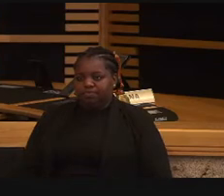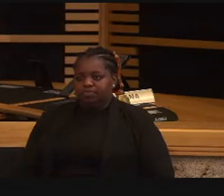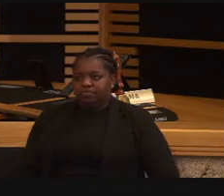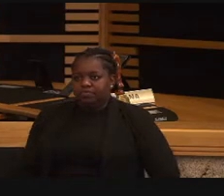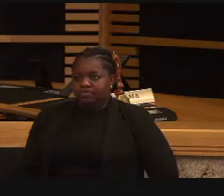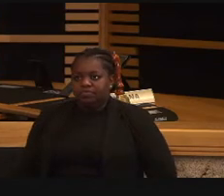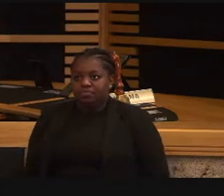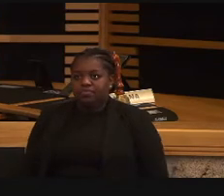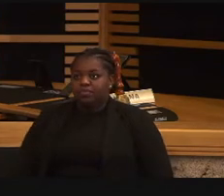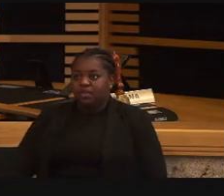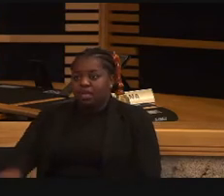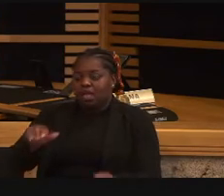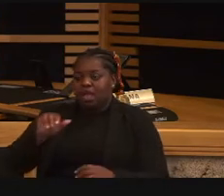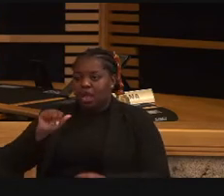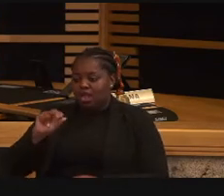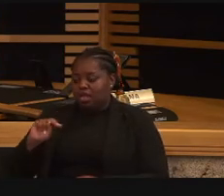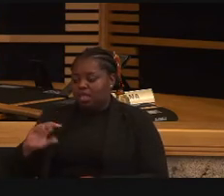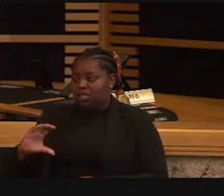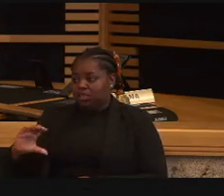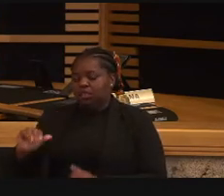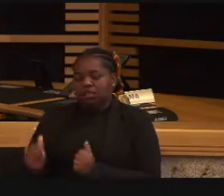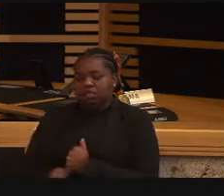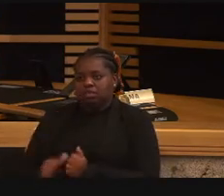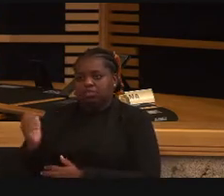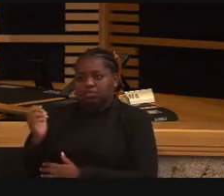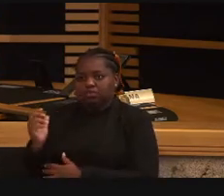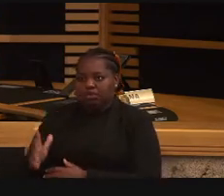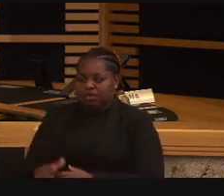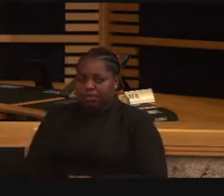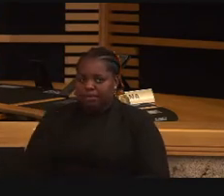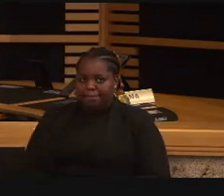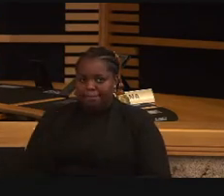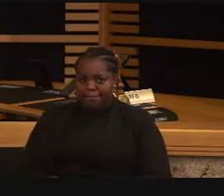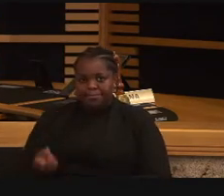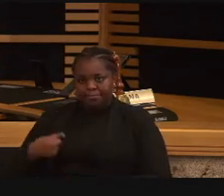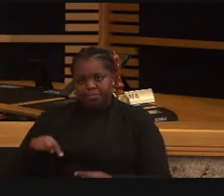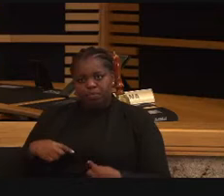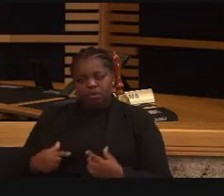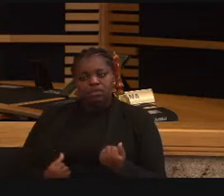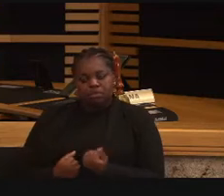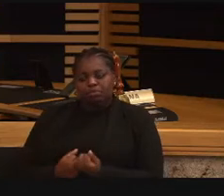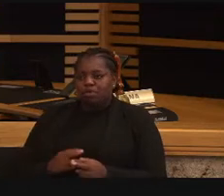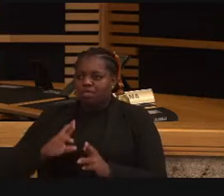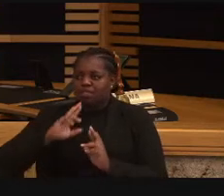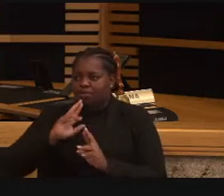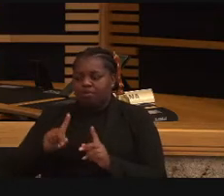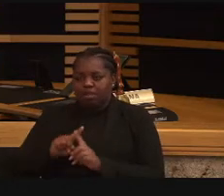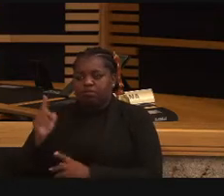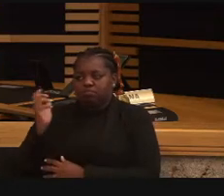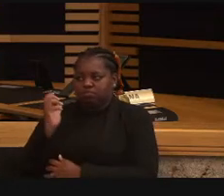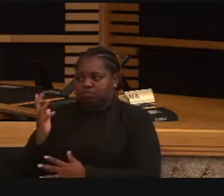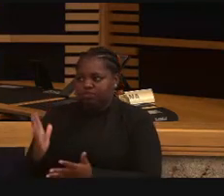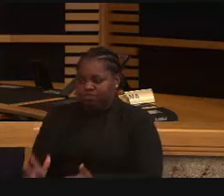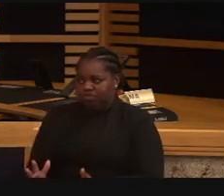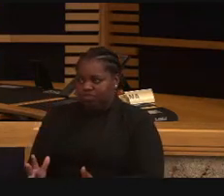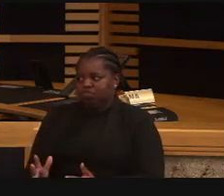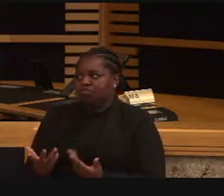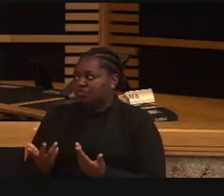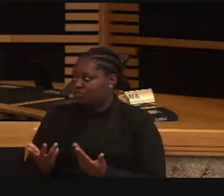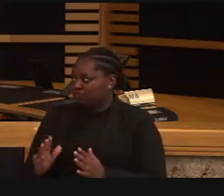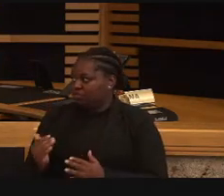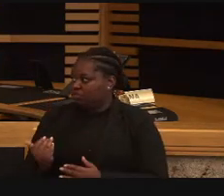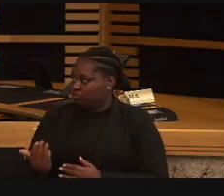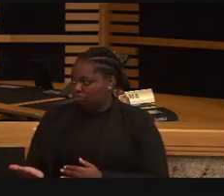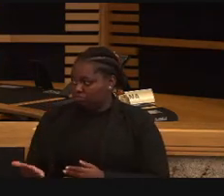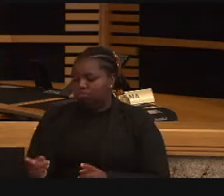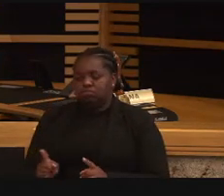As ANC Deputy Speaker, we support the report as presented and tabled here by